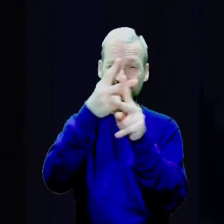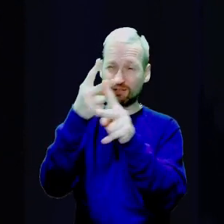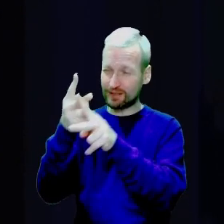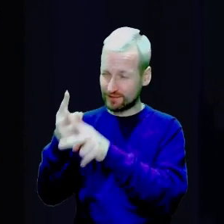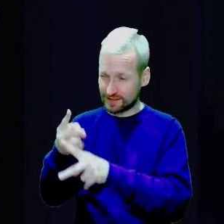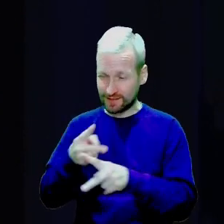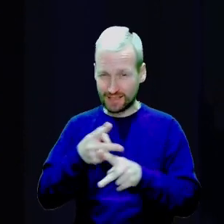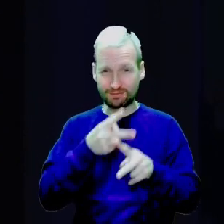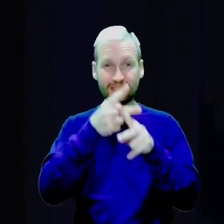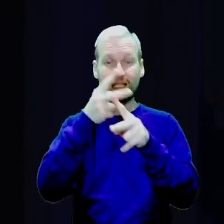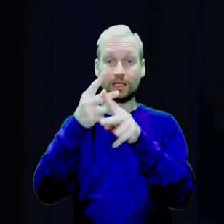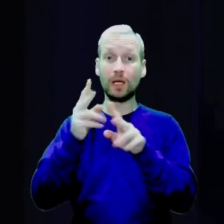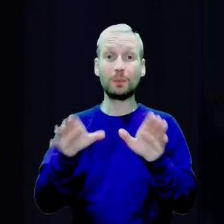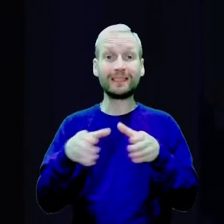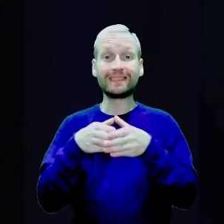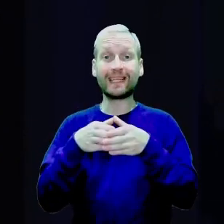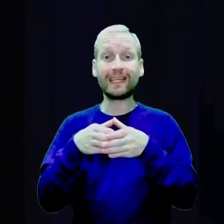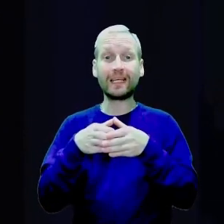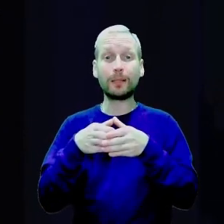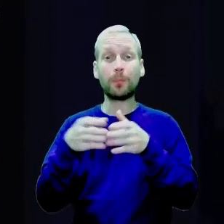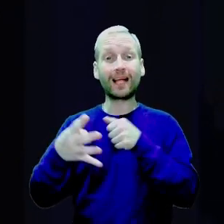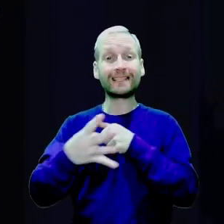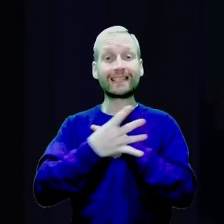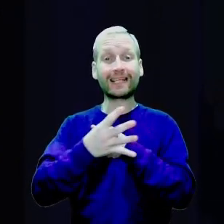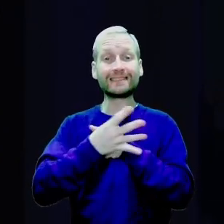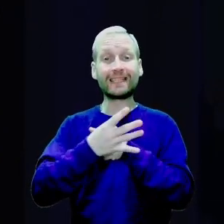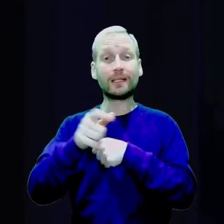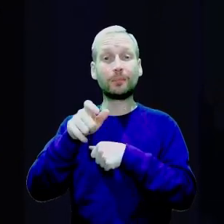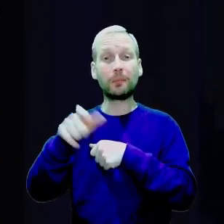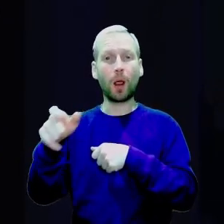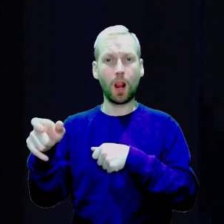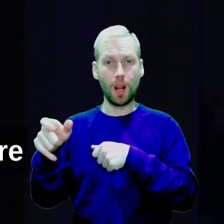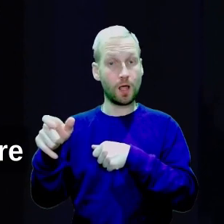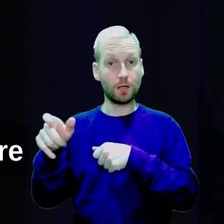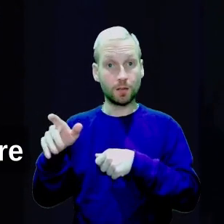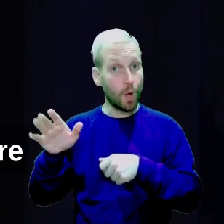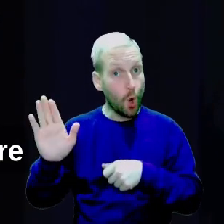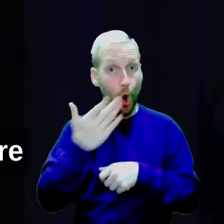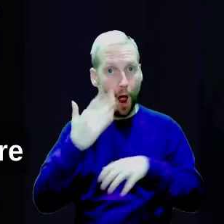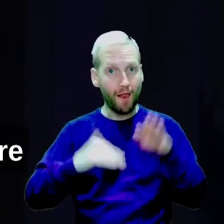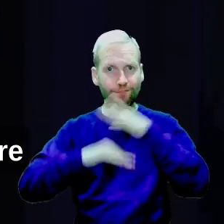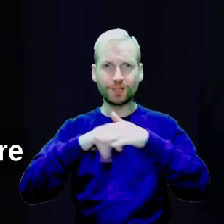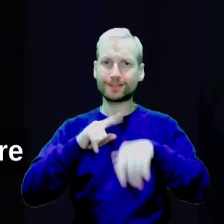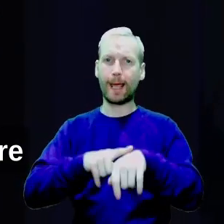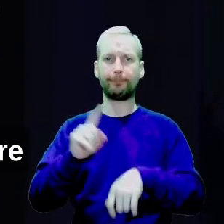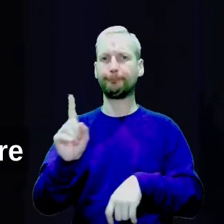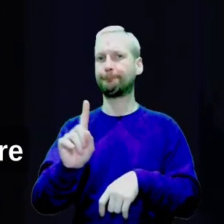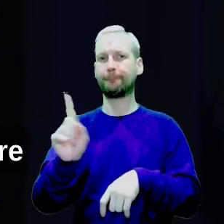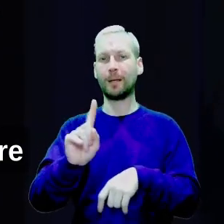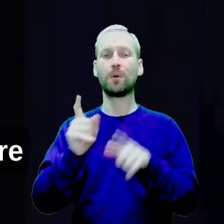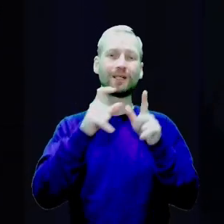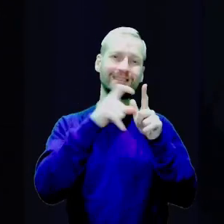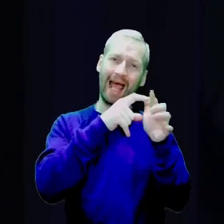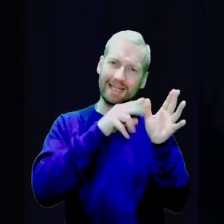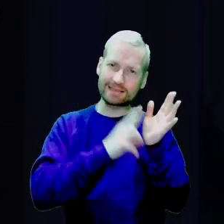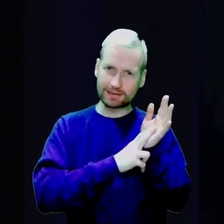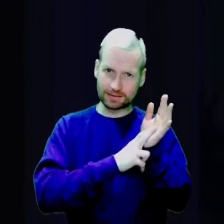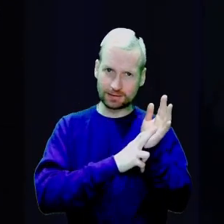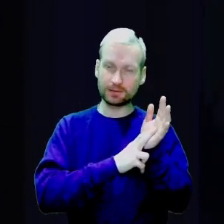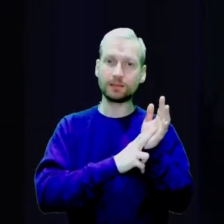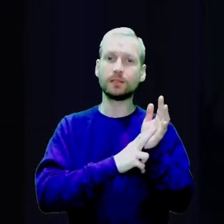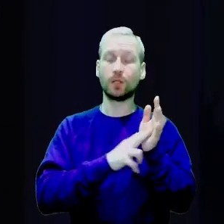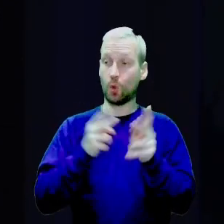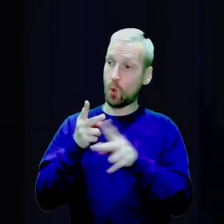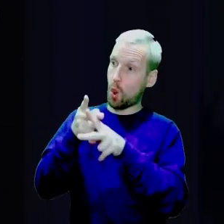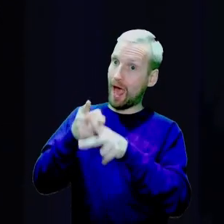can. We're a team of about 19, not all full-time. Our engagement team, including Dan, who is here today and who